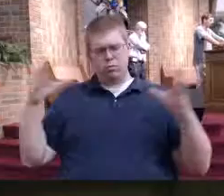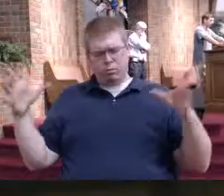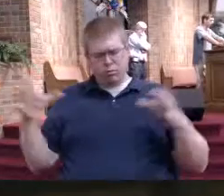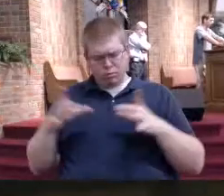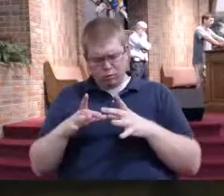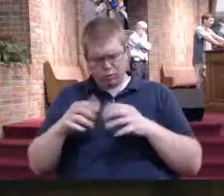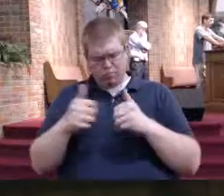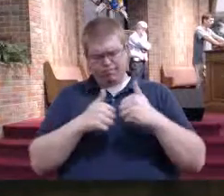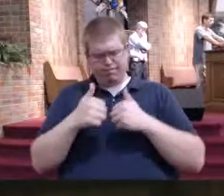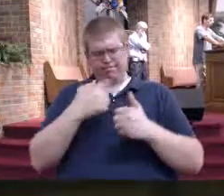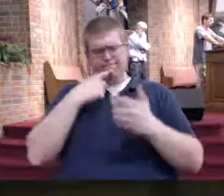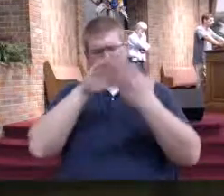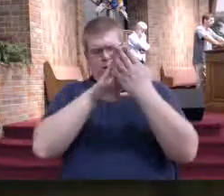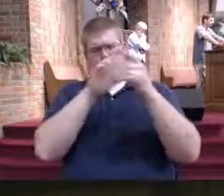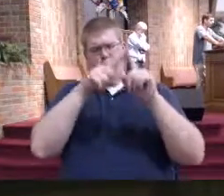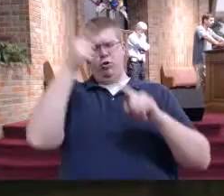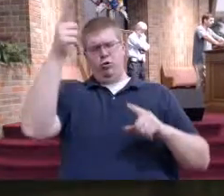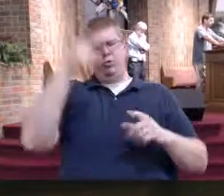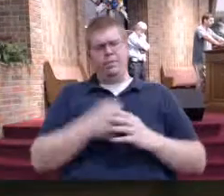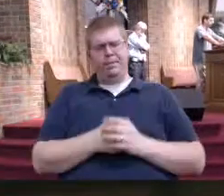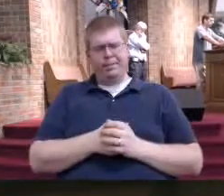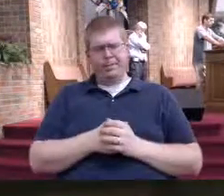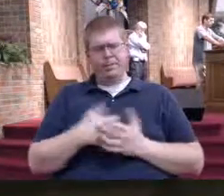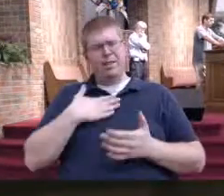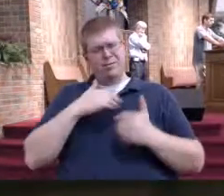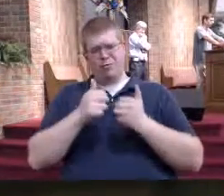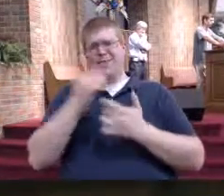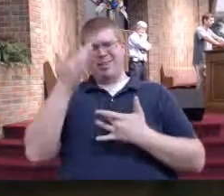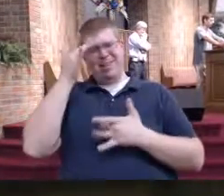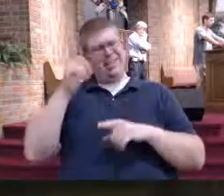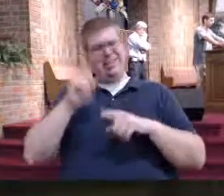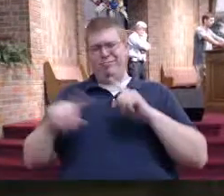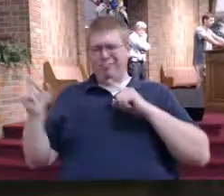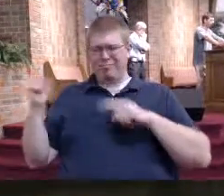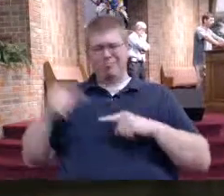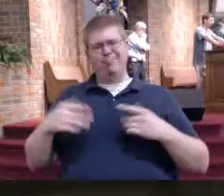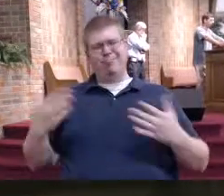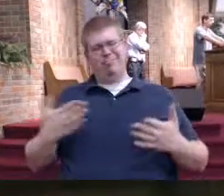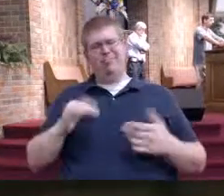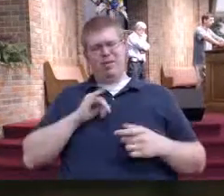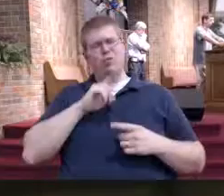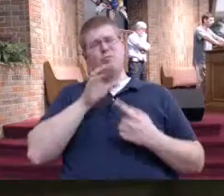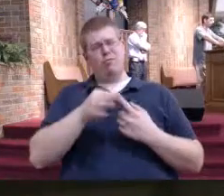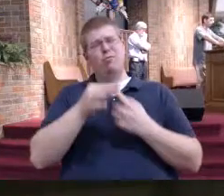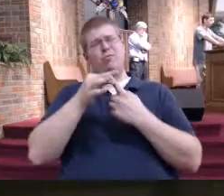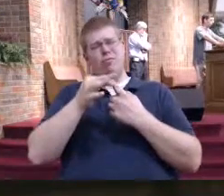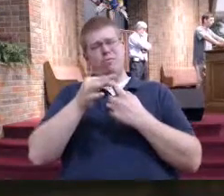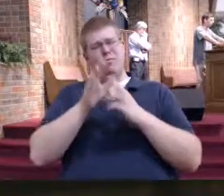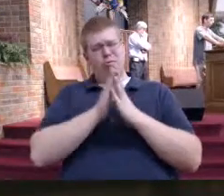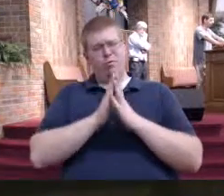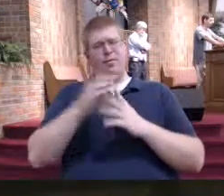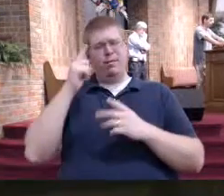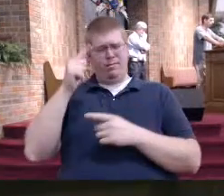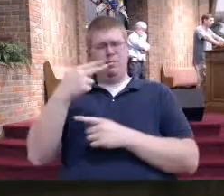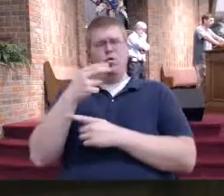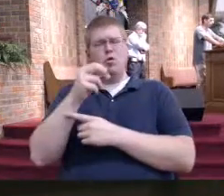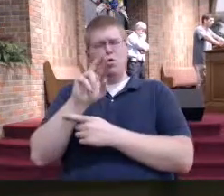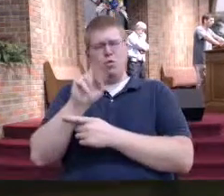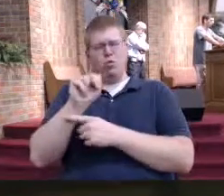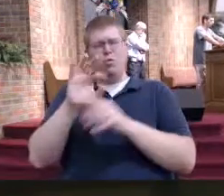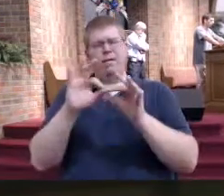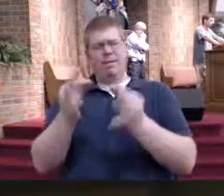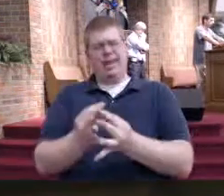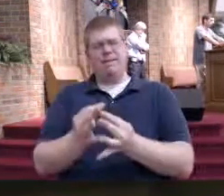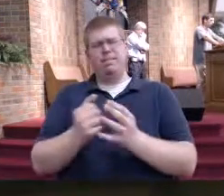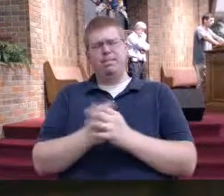you. Lord, please be with all the sick that couldn't join us here tonight. We ask a special prayer on the Horn family.